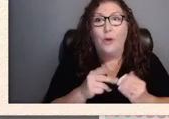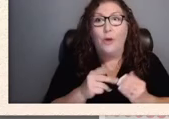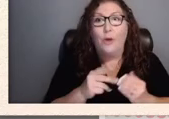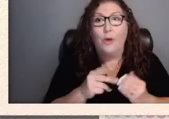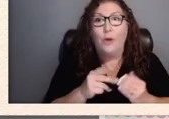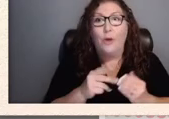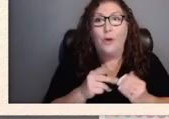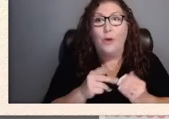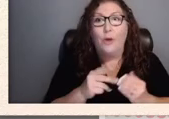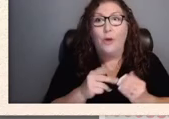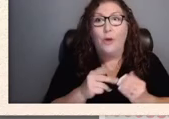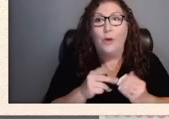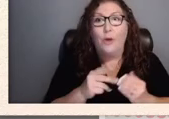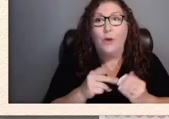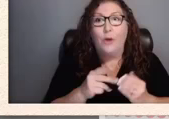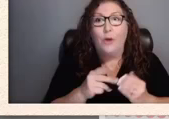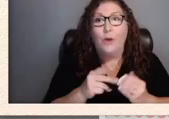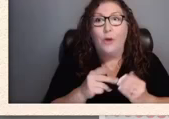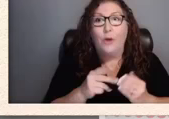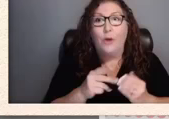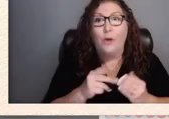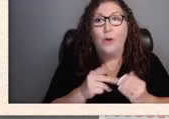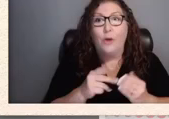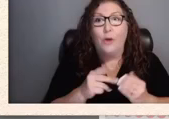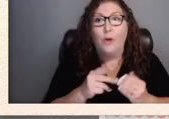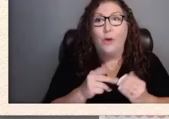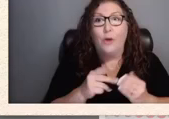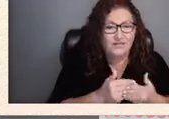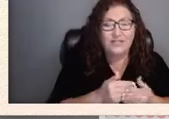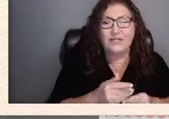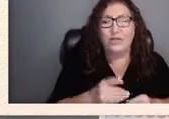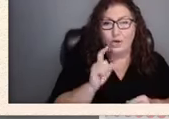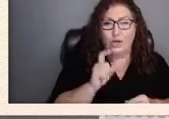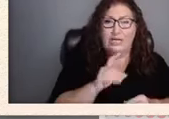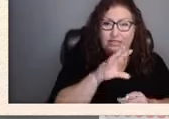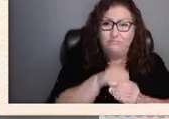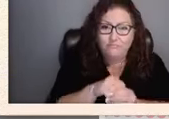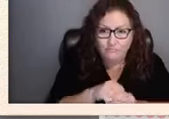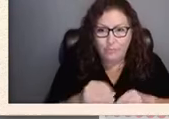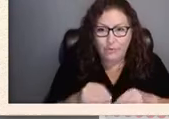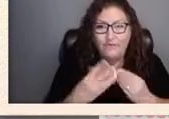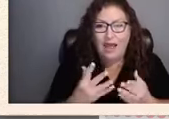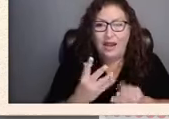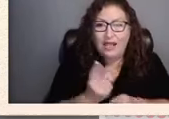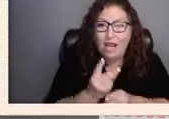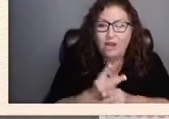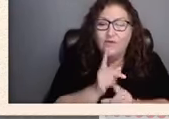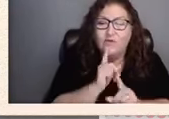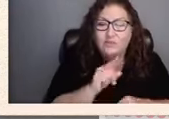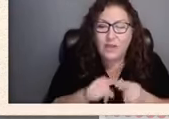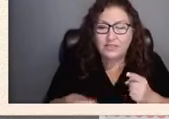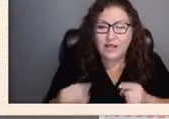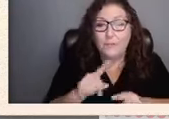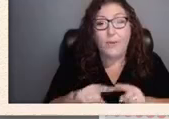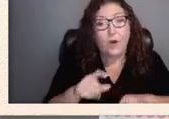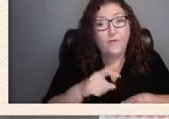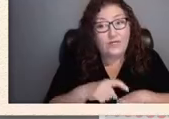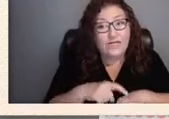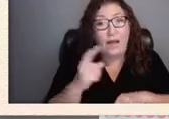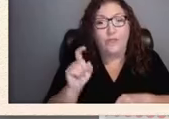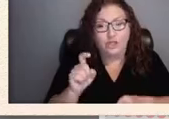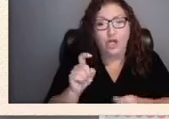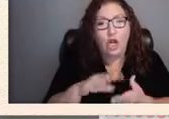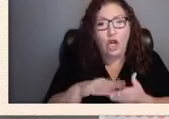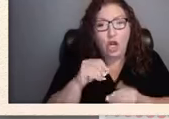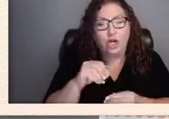about it as they were infants, you needing to step in and provide a caregiving response to them. But over time, they should learn to self-regulate and do some